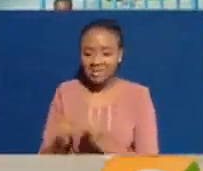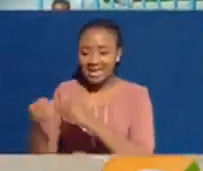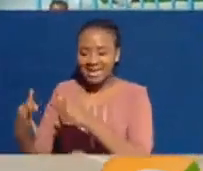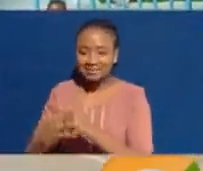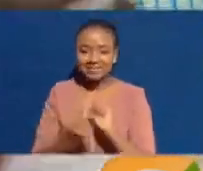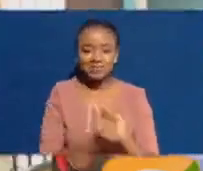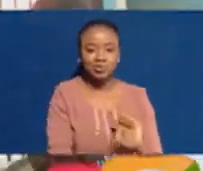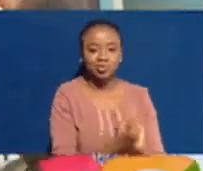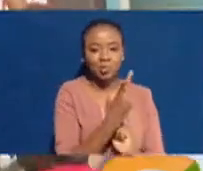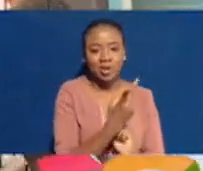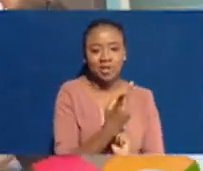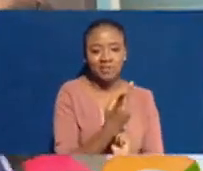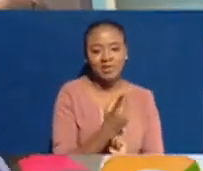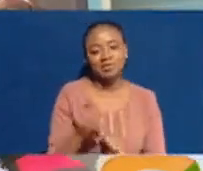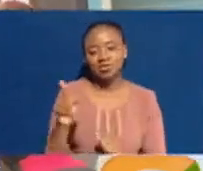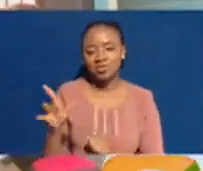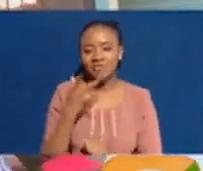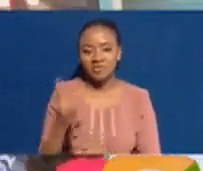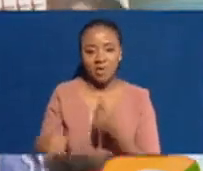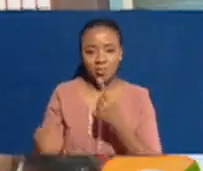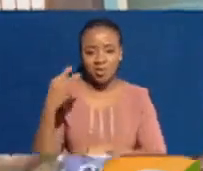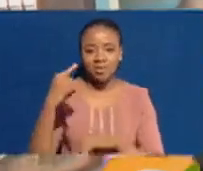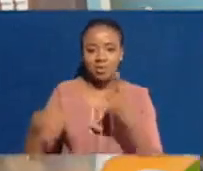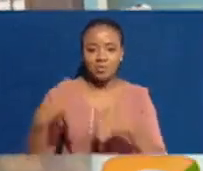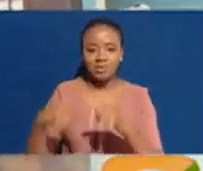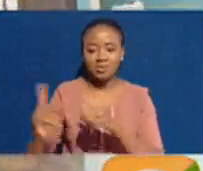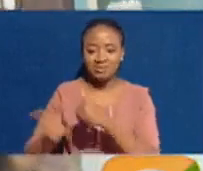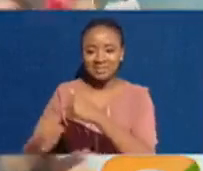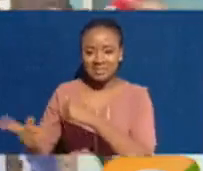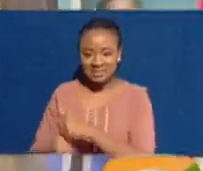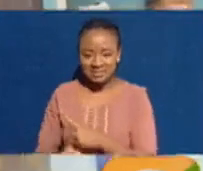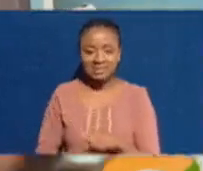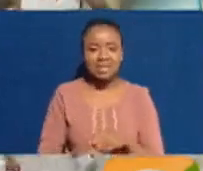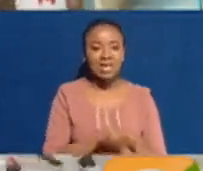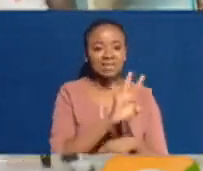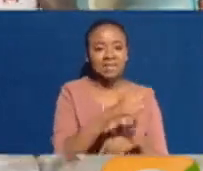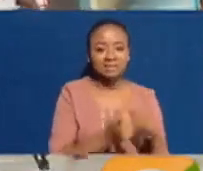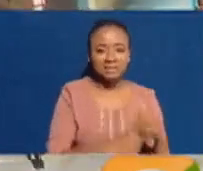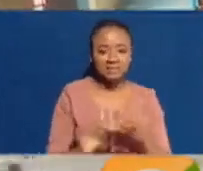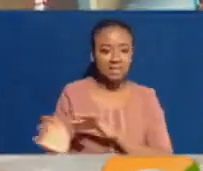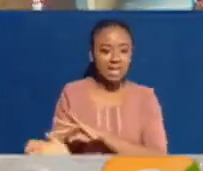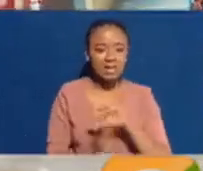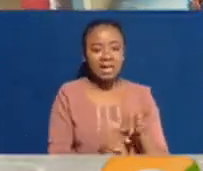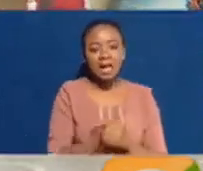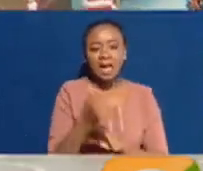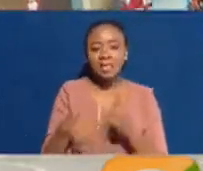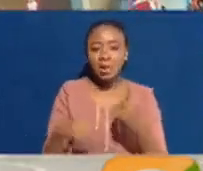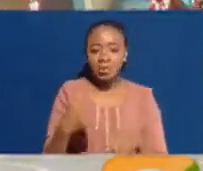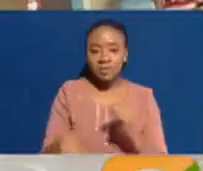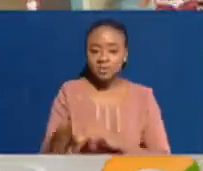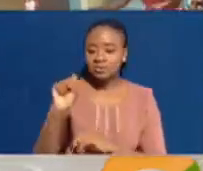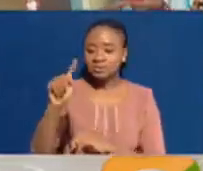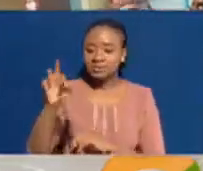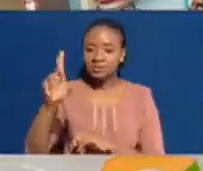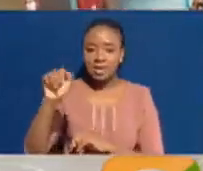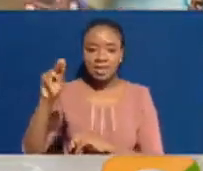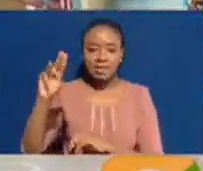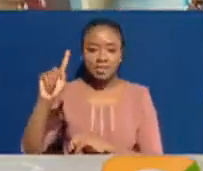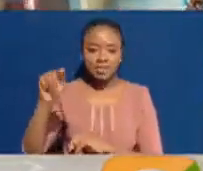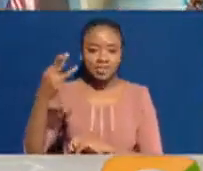18-12 in favor of Zetech Sparks to win the match 66-36. In other matches at the same venue, Strathmore Swords